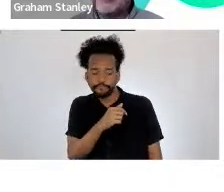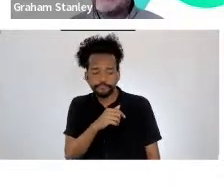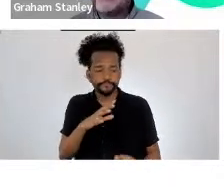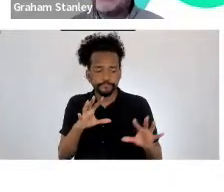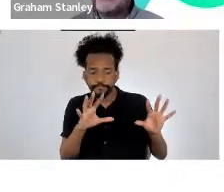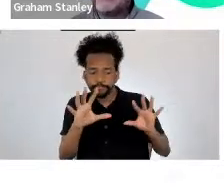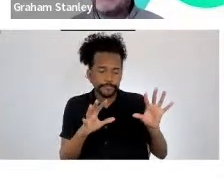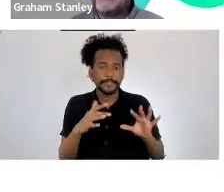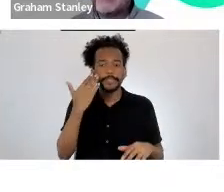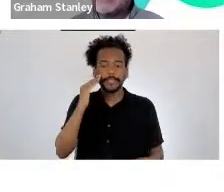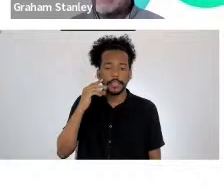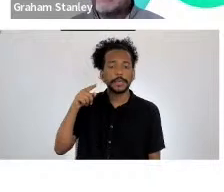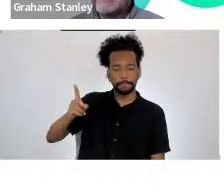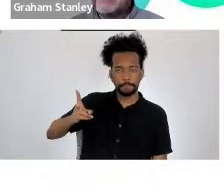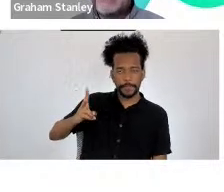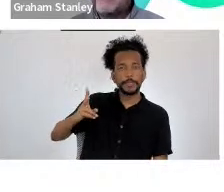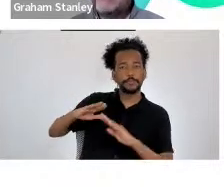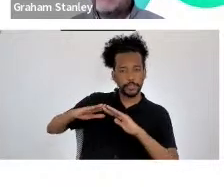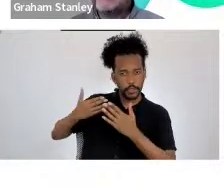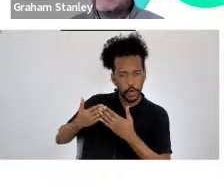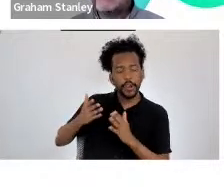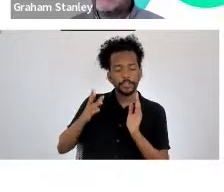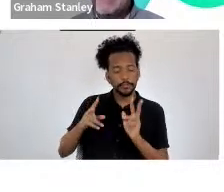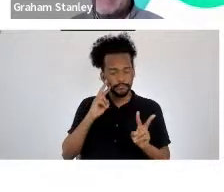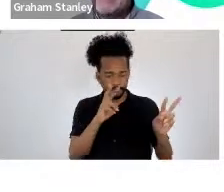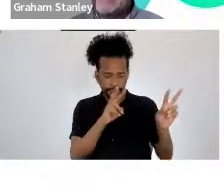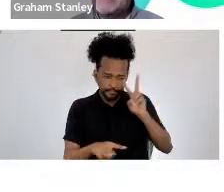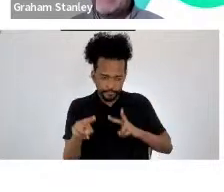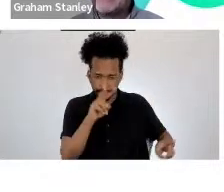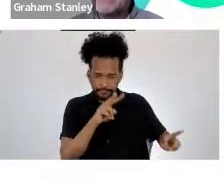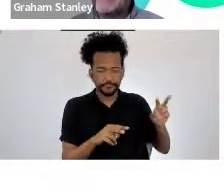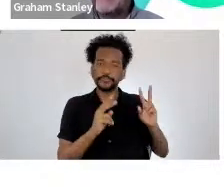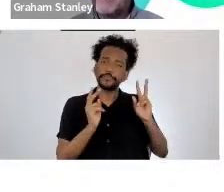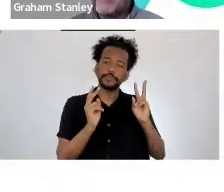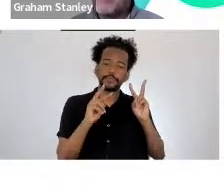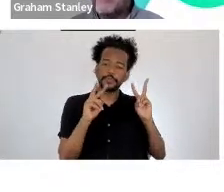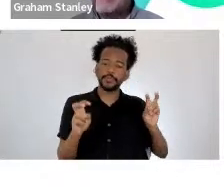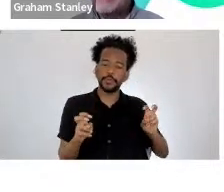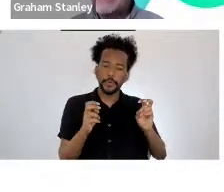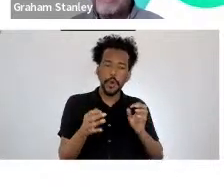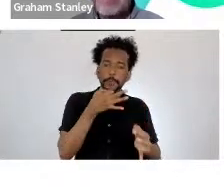data on teachers' use and opinions about AI and ELT.